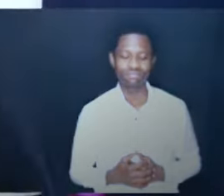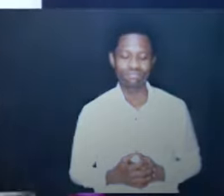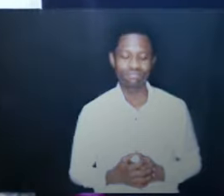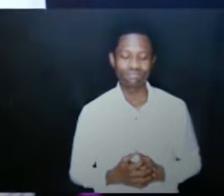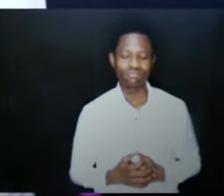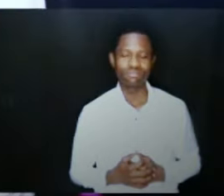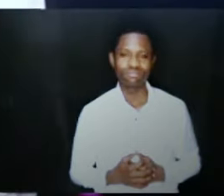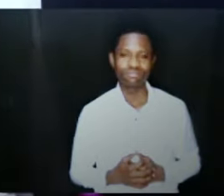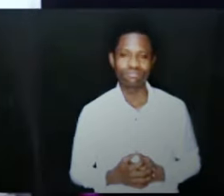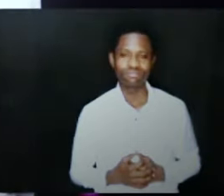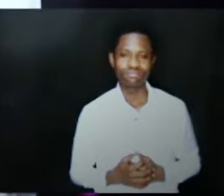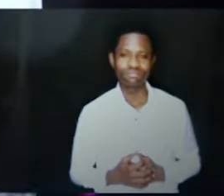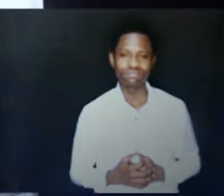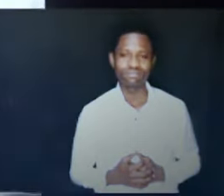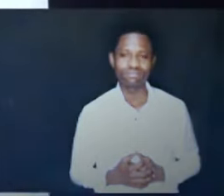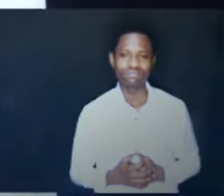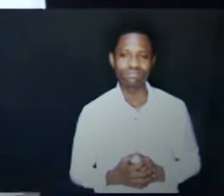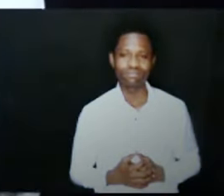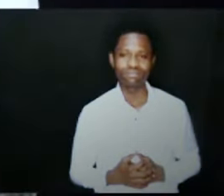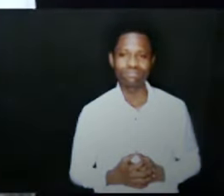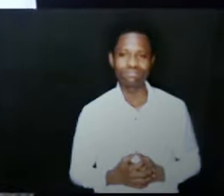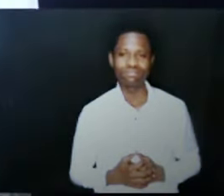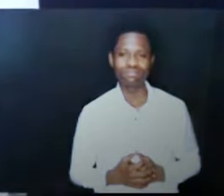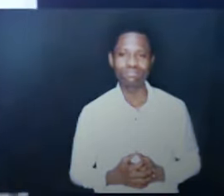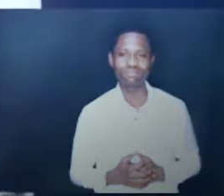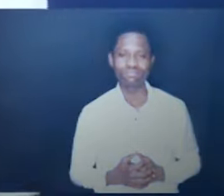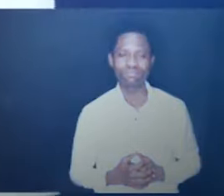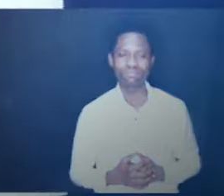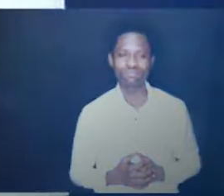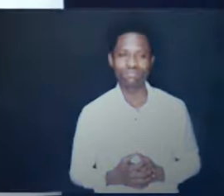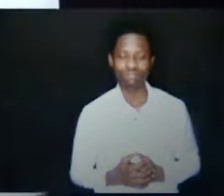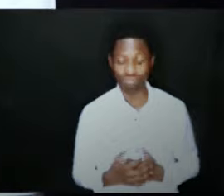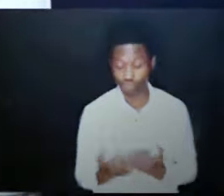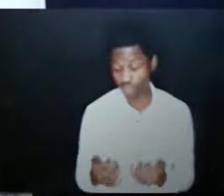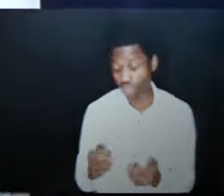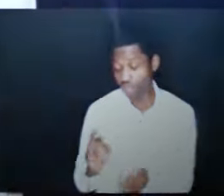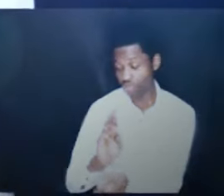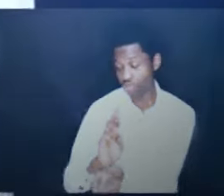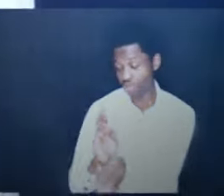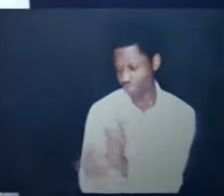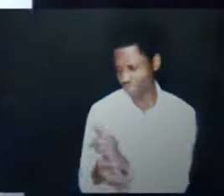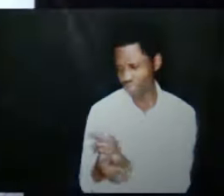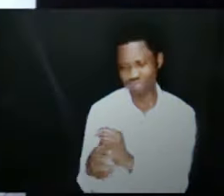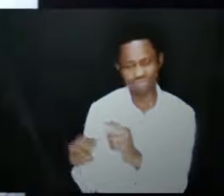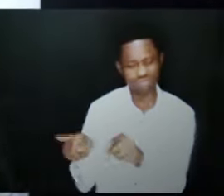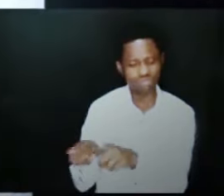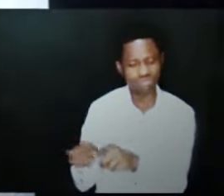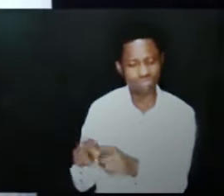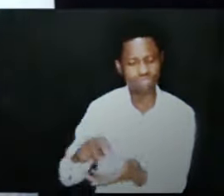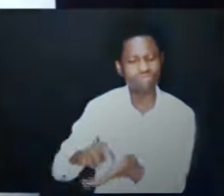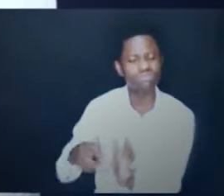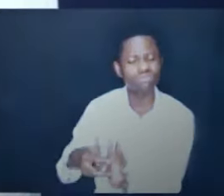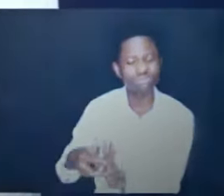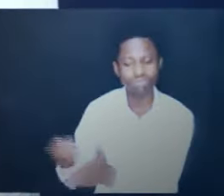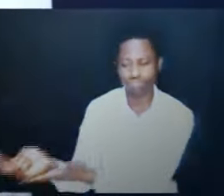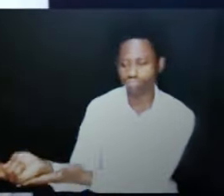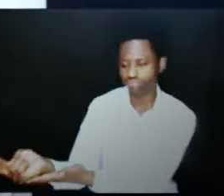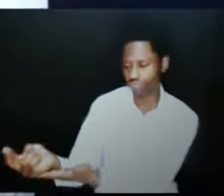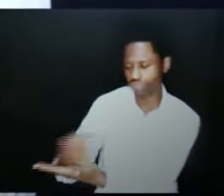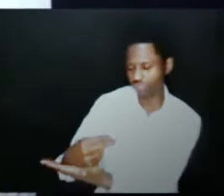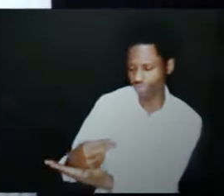jia, what jimmy ding a dear no, a tiwon hunumu. Now, repentance is also to turn away from